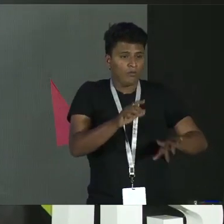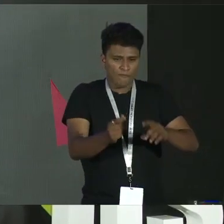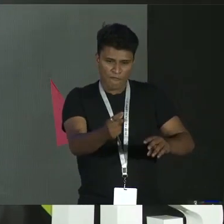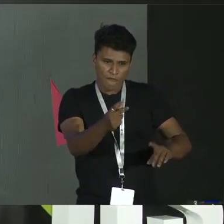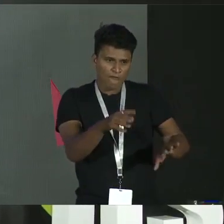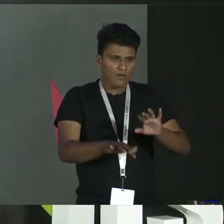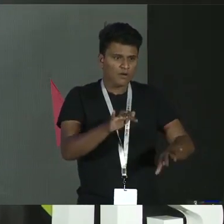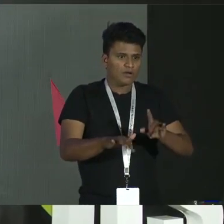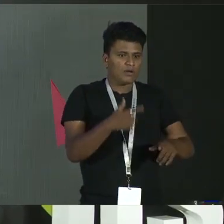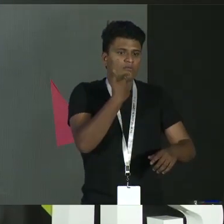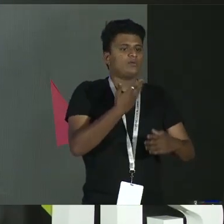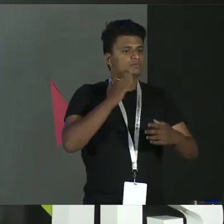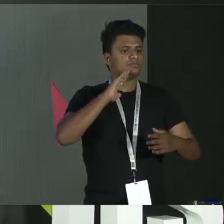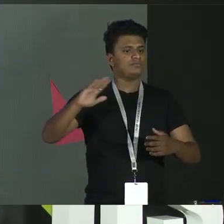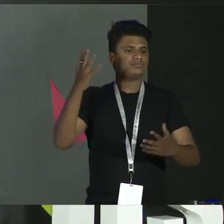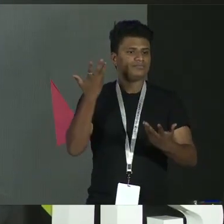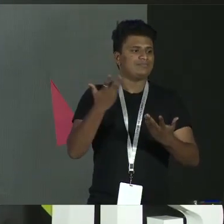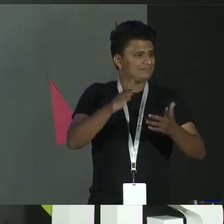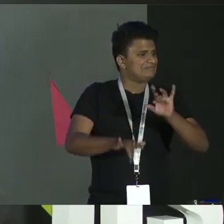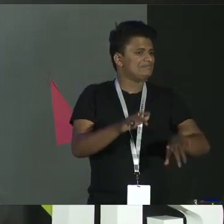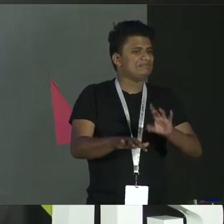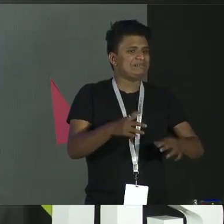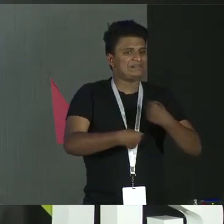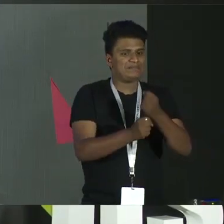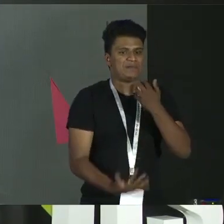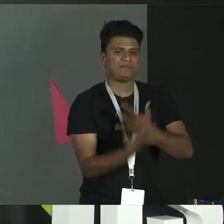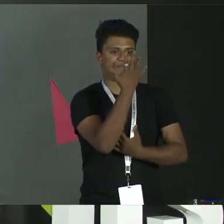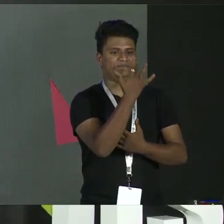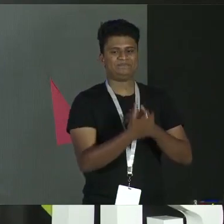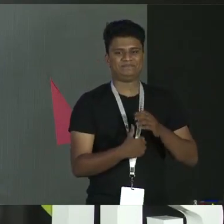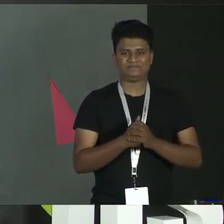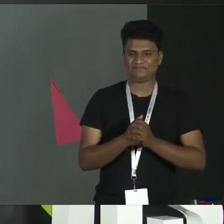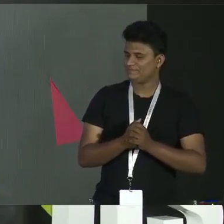are touch typists, using their hands to produce print.